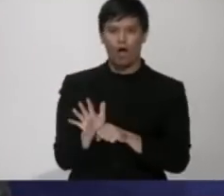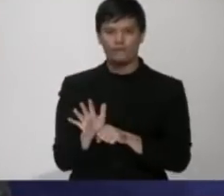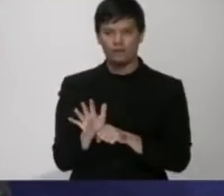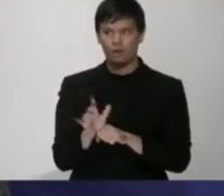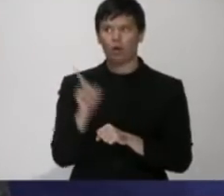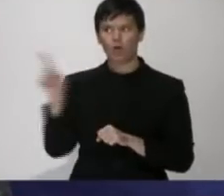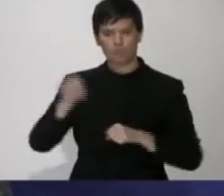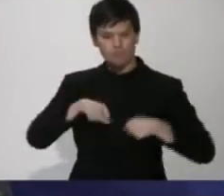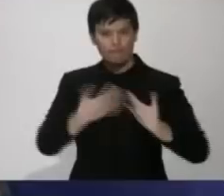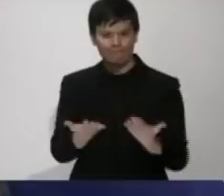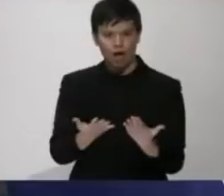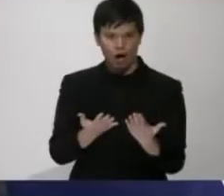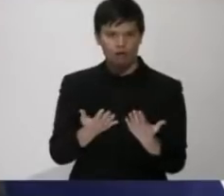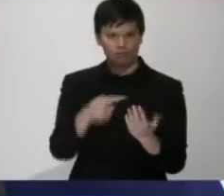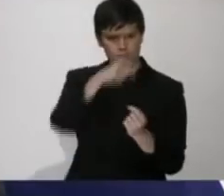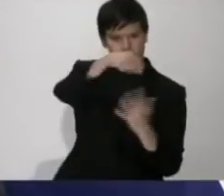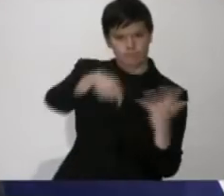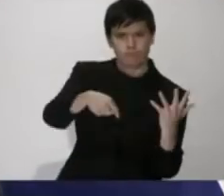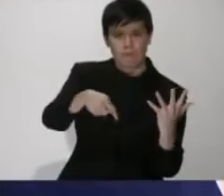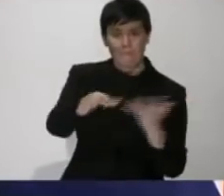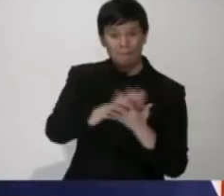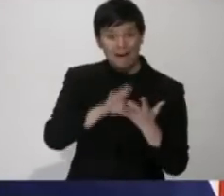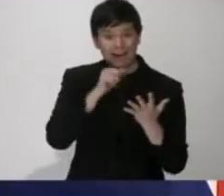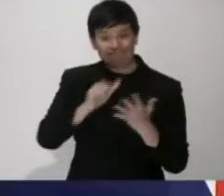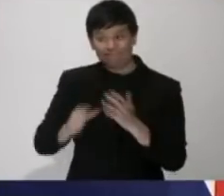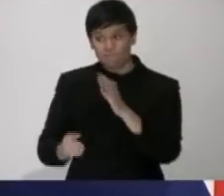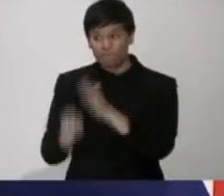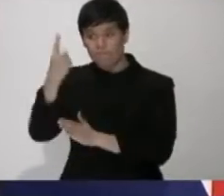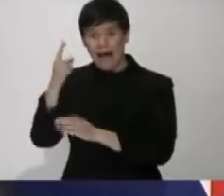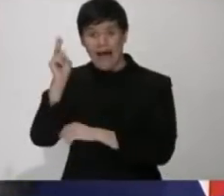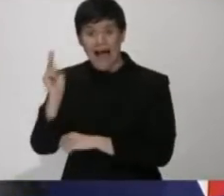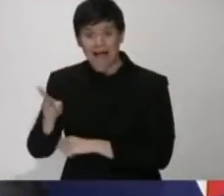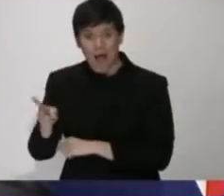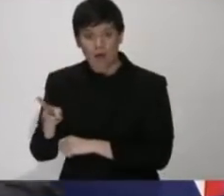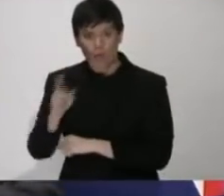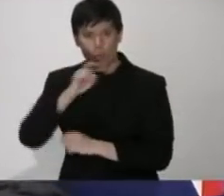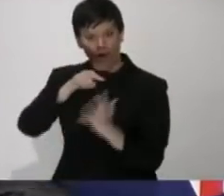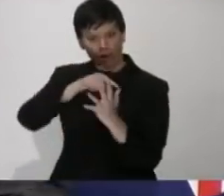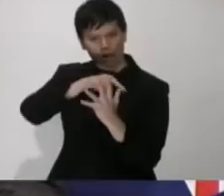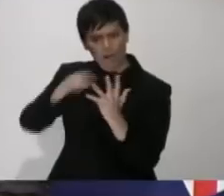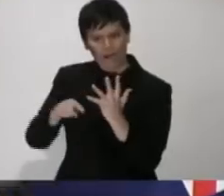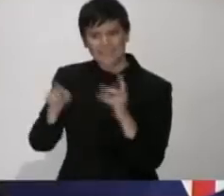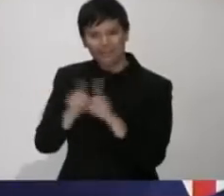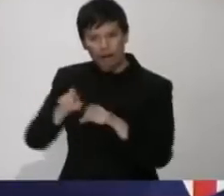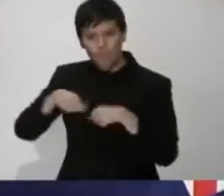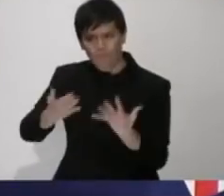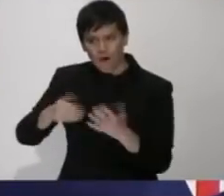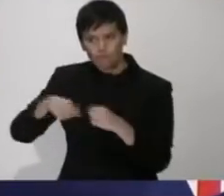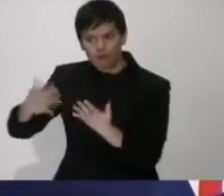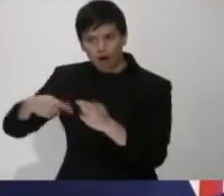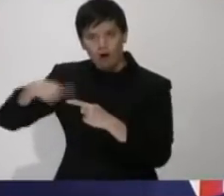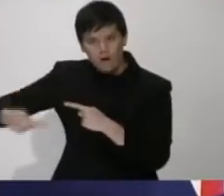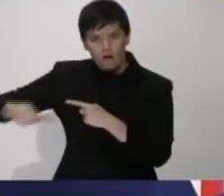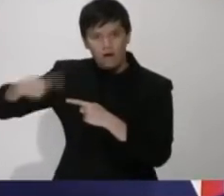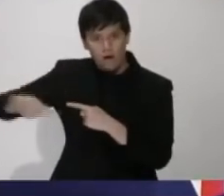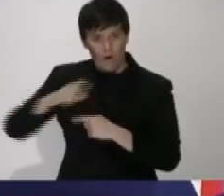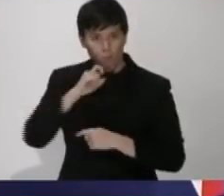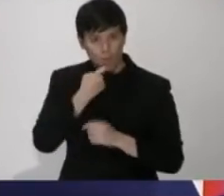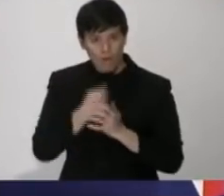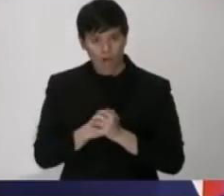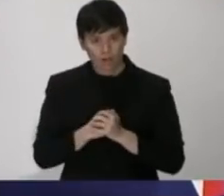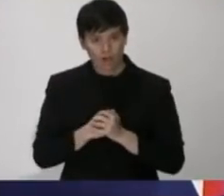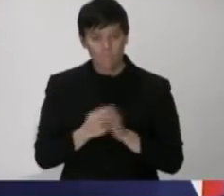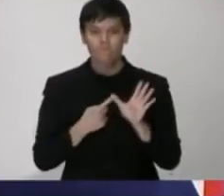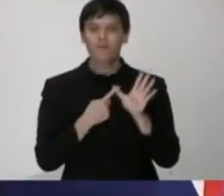What if there's an outbreak in Southland? Yeah, and obviously that's we'll judge at the time. I've said from the beginning this would be a horses for